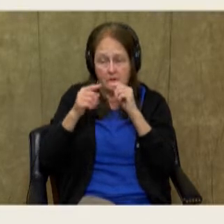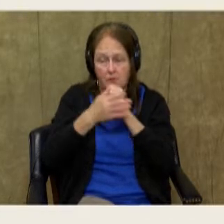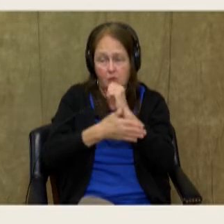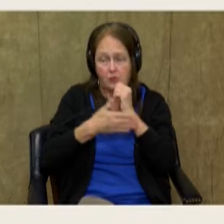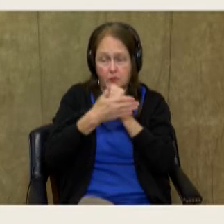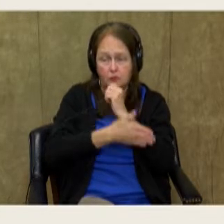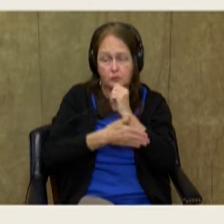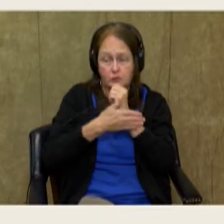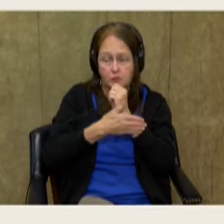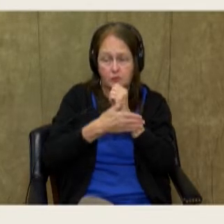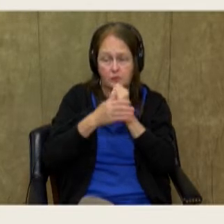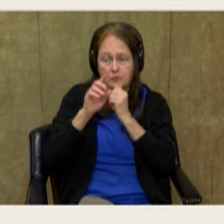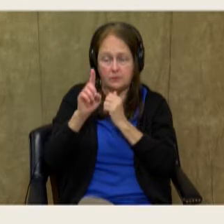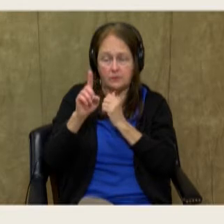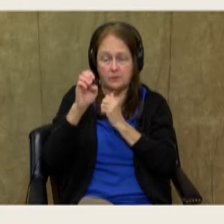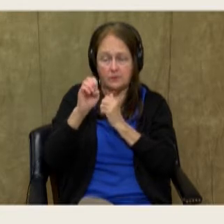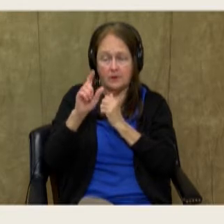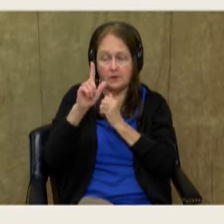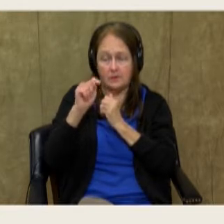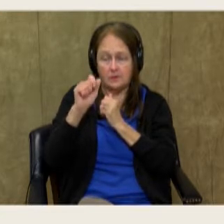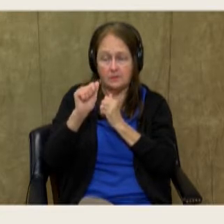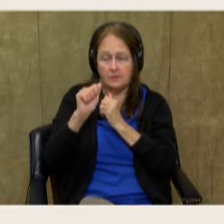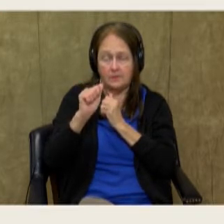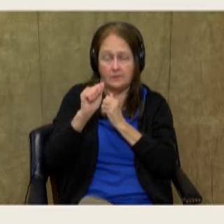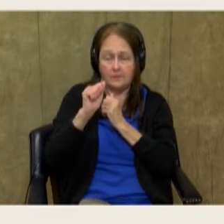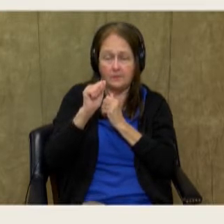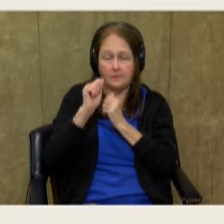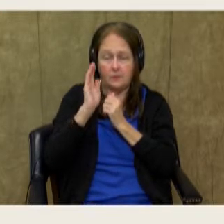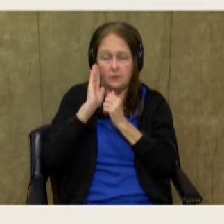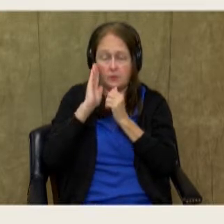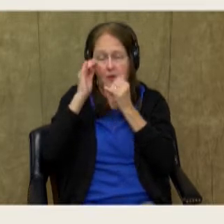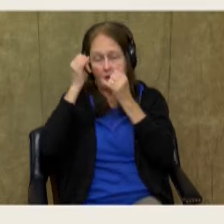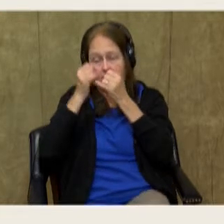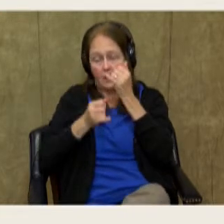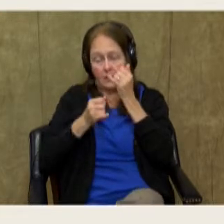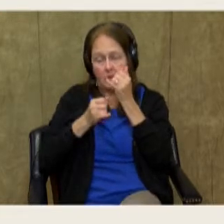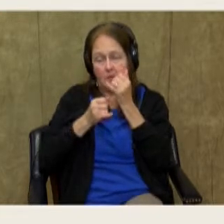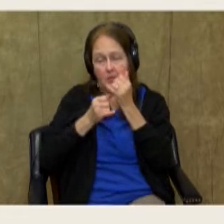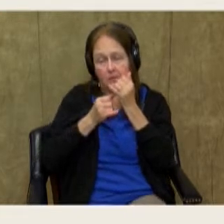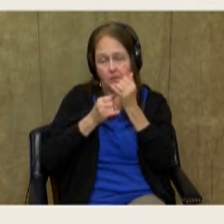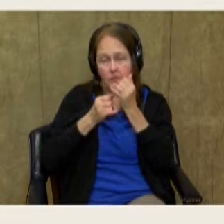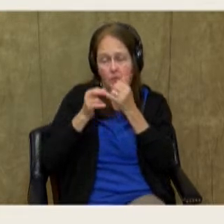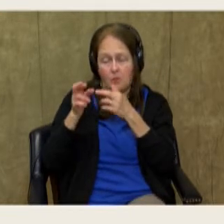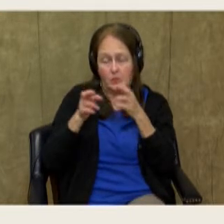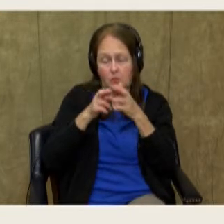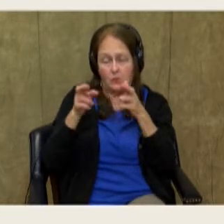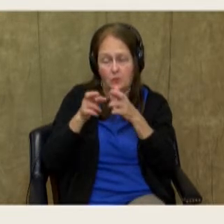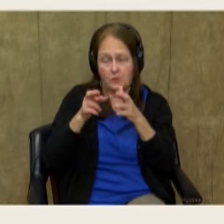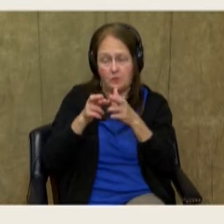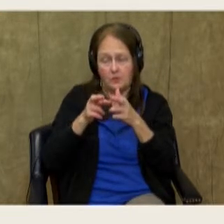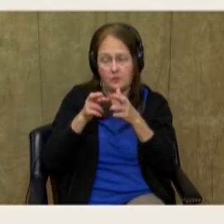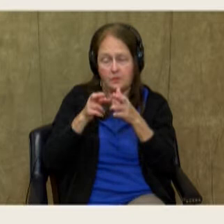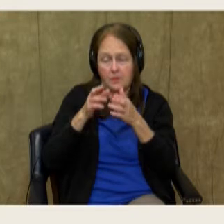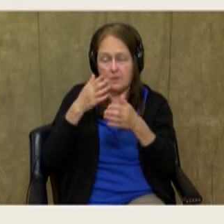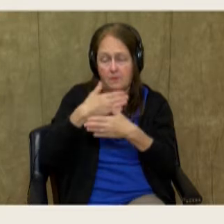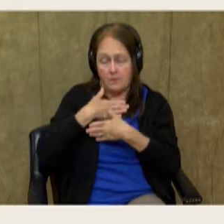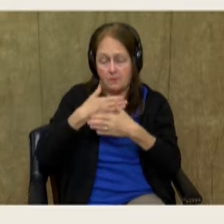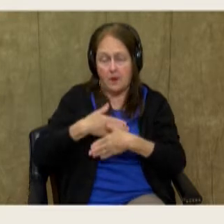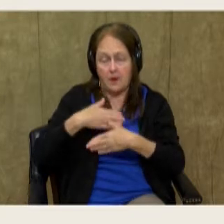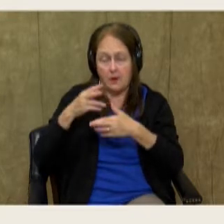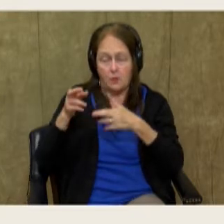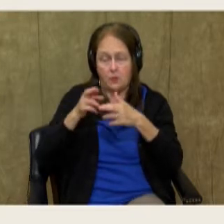but has its delta in the Bangkok region. And then the last river here is the Irrawaddy River